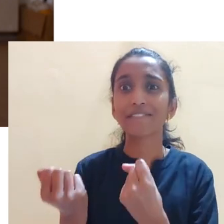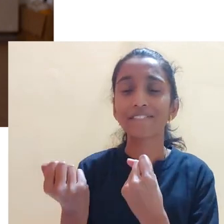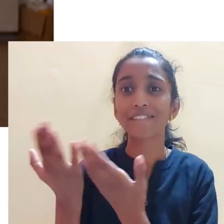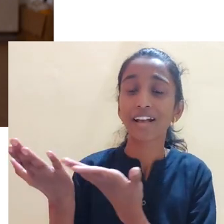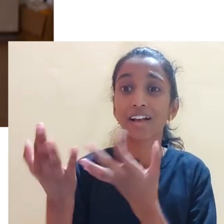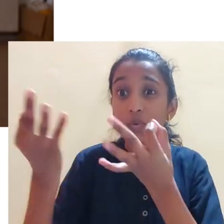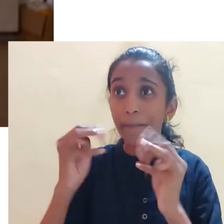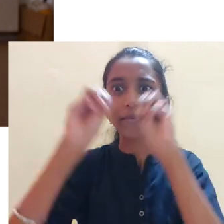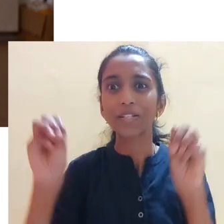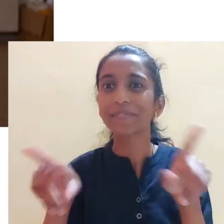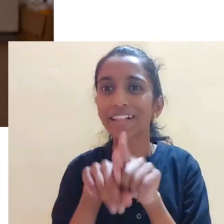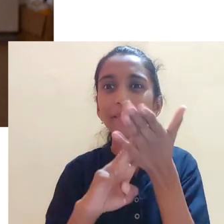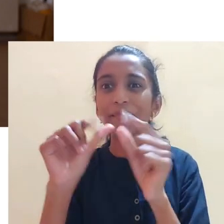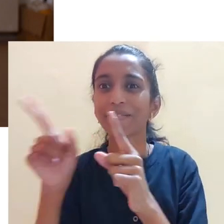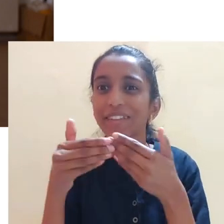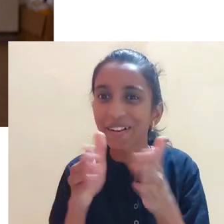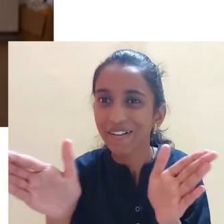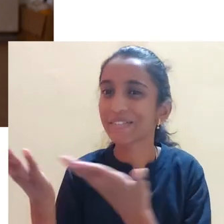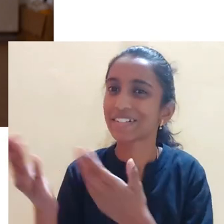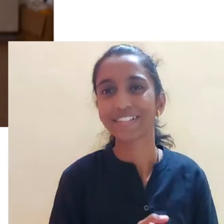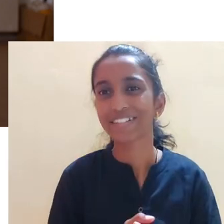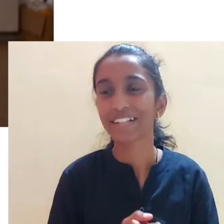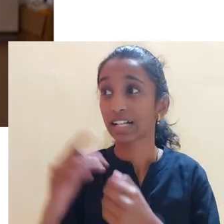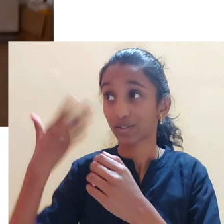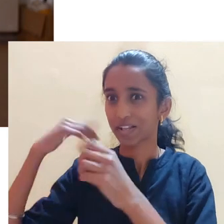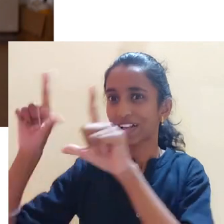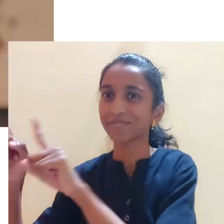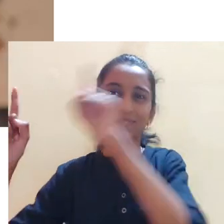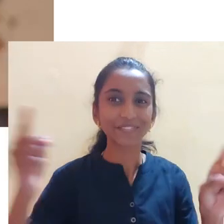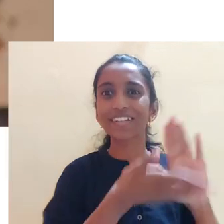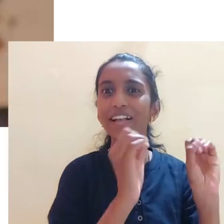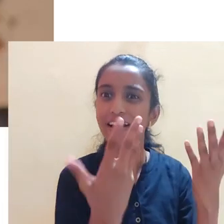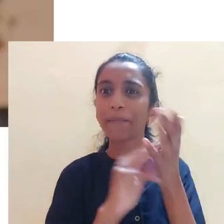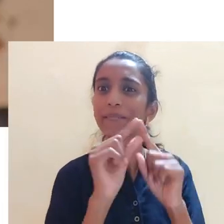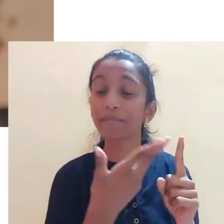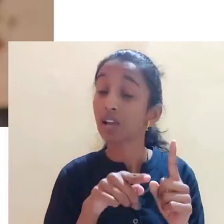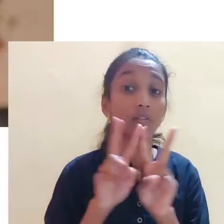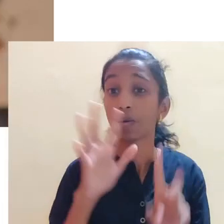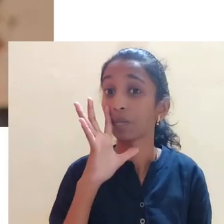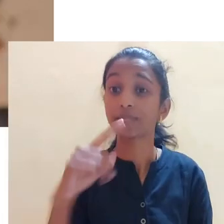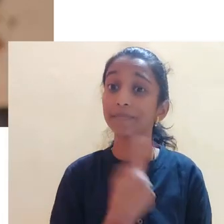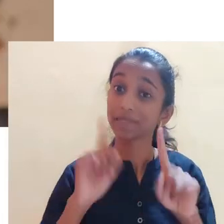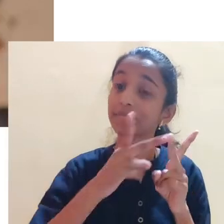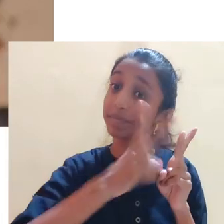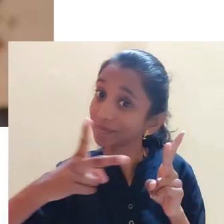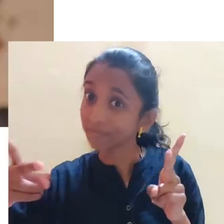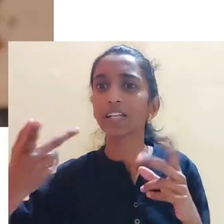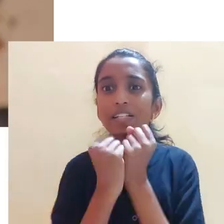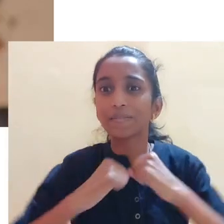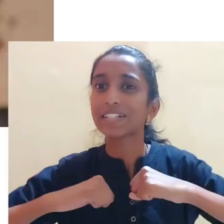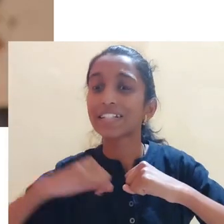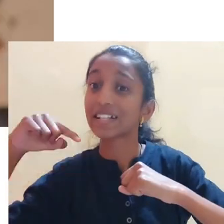have a museum like MAP opening right in front of that, and it's so important that we have